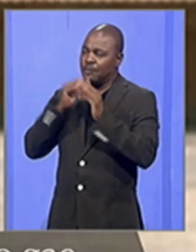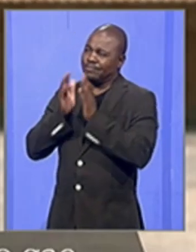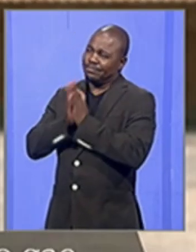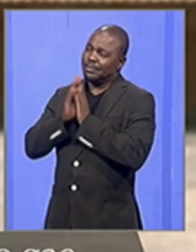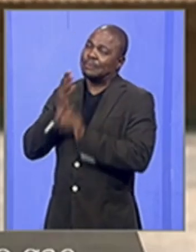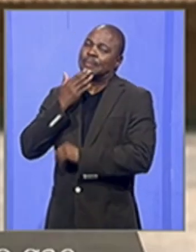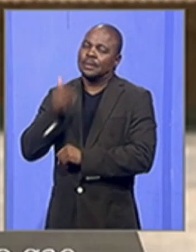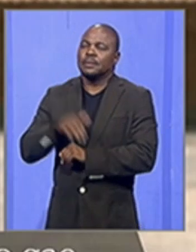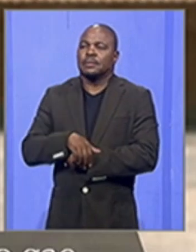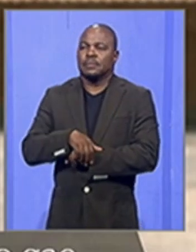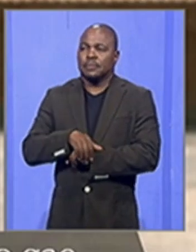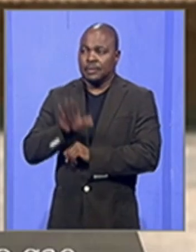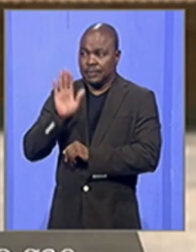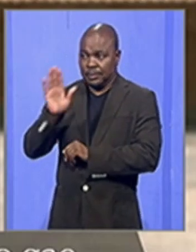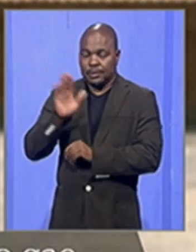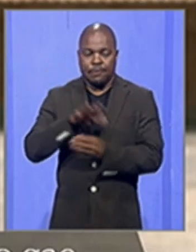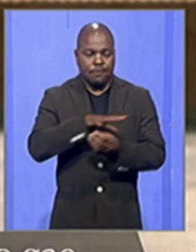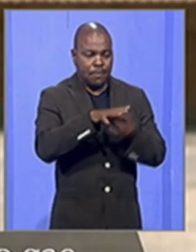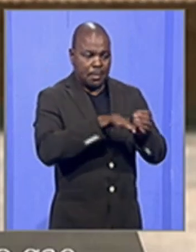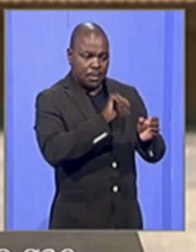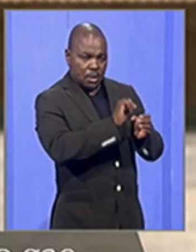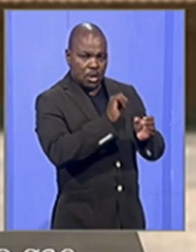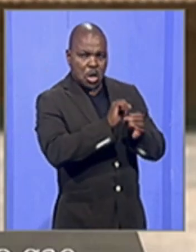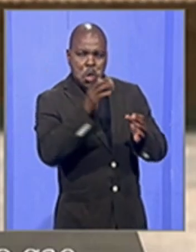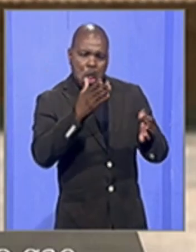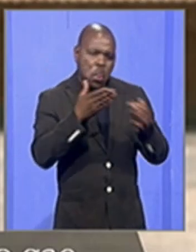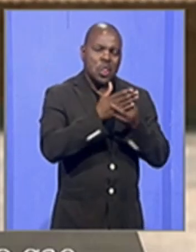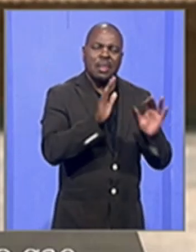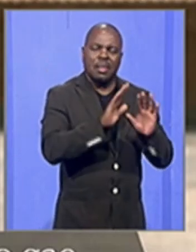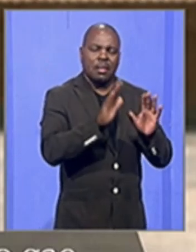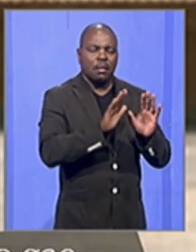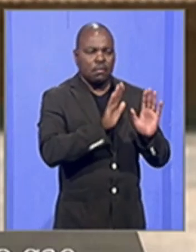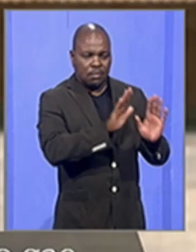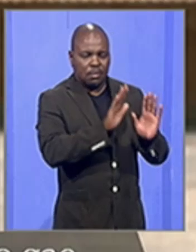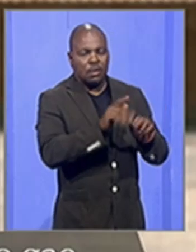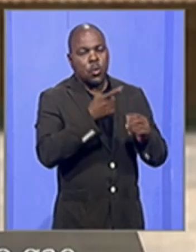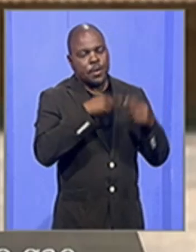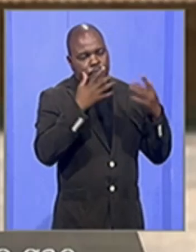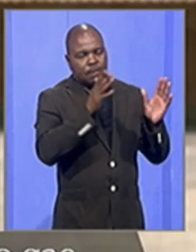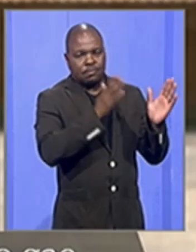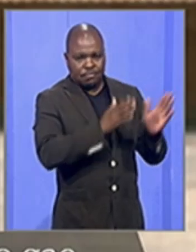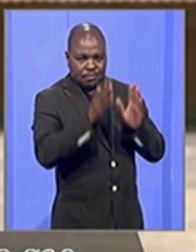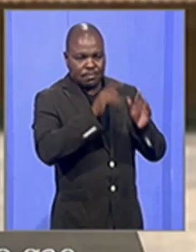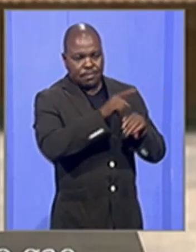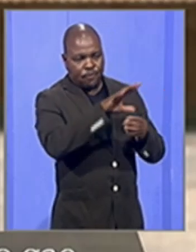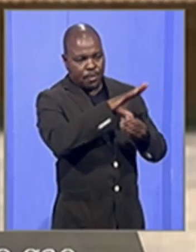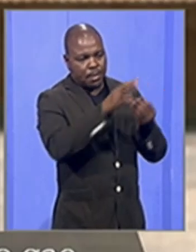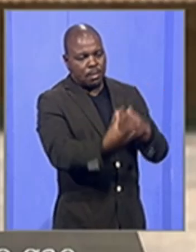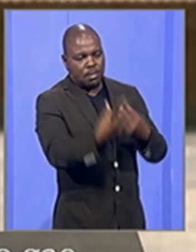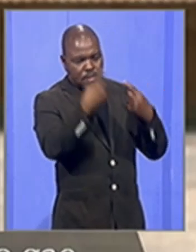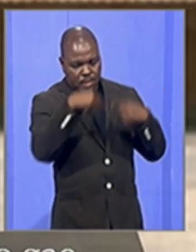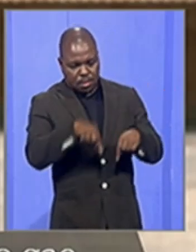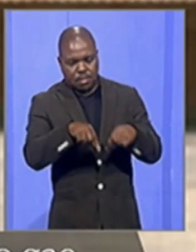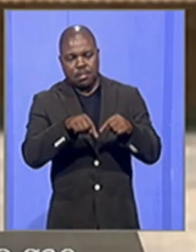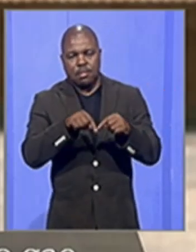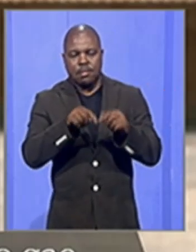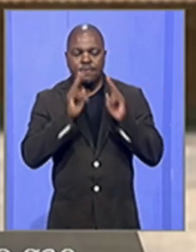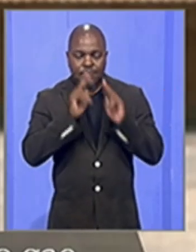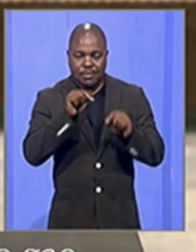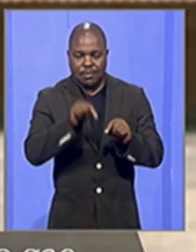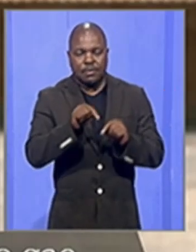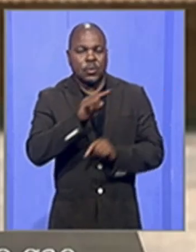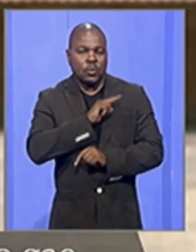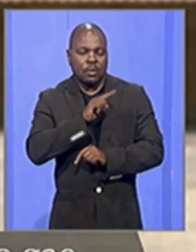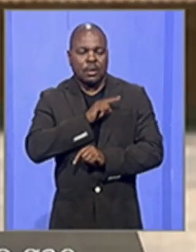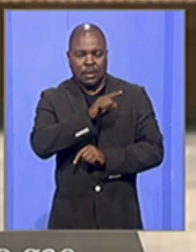to allow her family, which we have been able to arrange that they join her, so that they